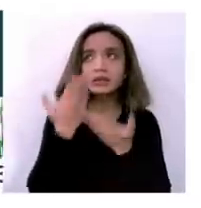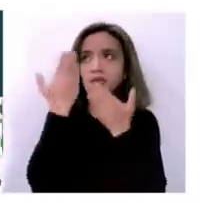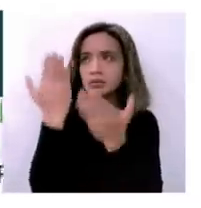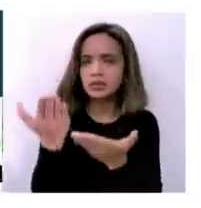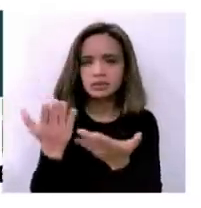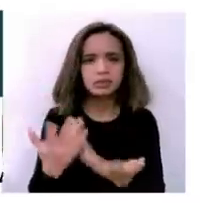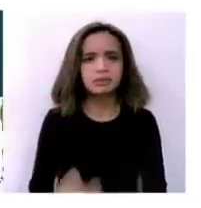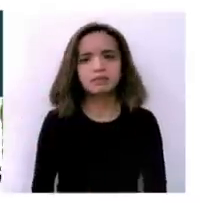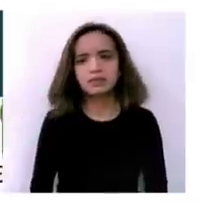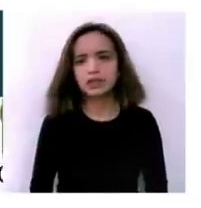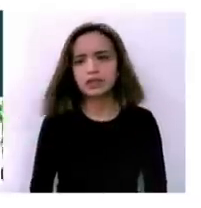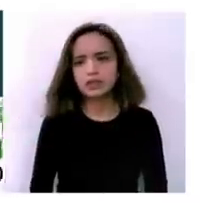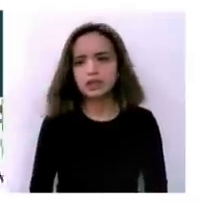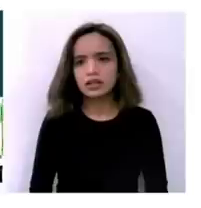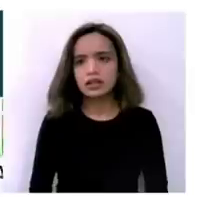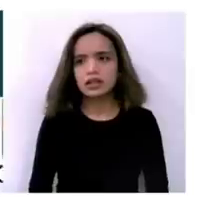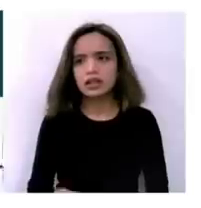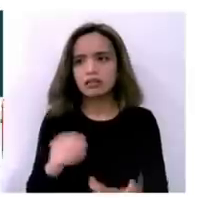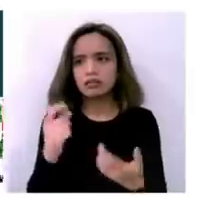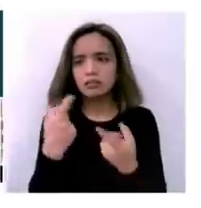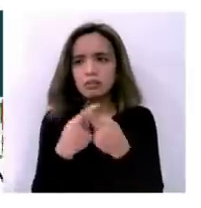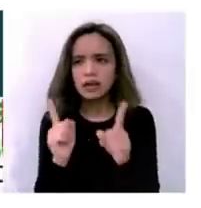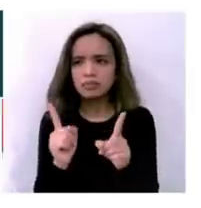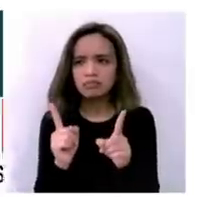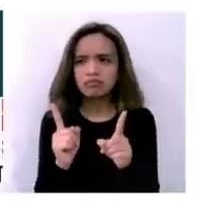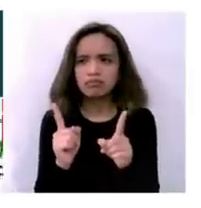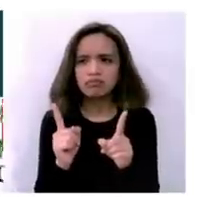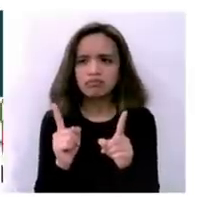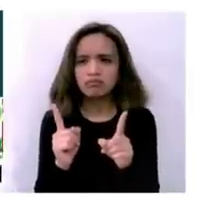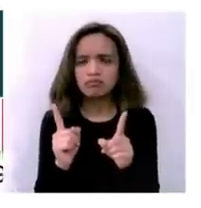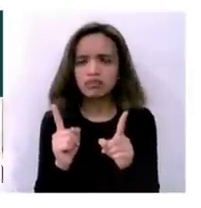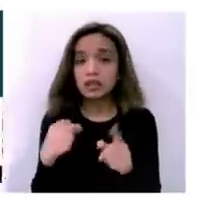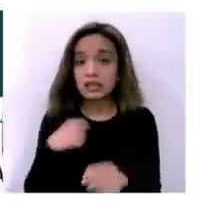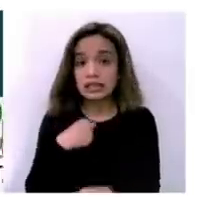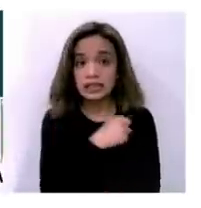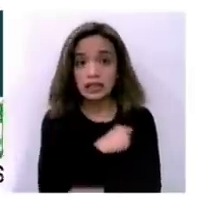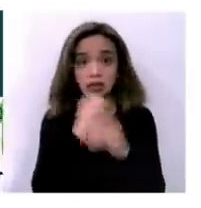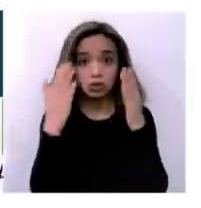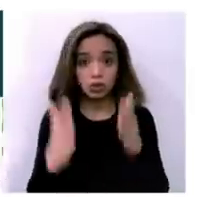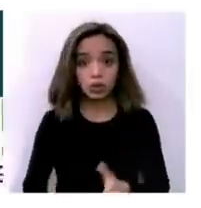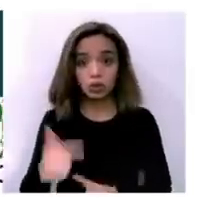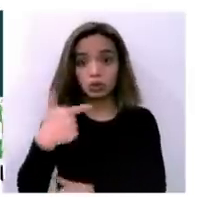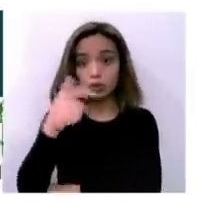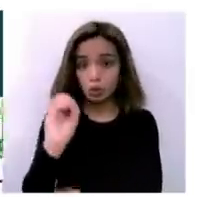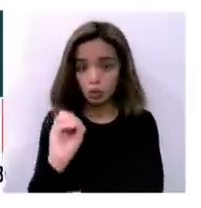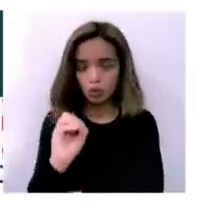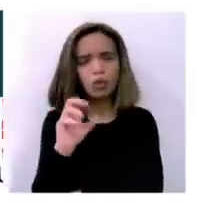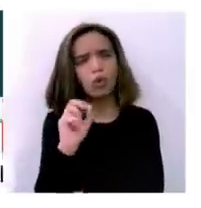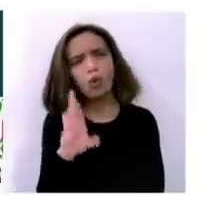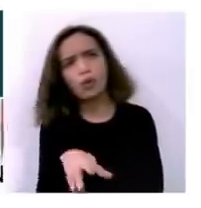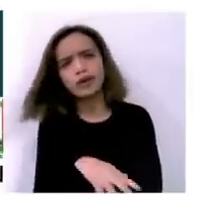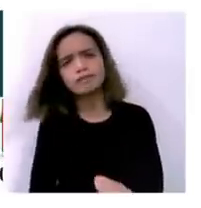endorse Senator Bongo. But Senator Bongo or even